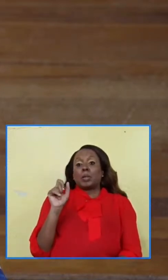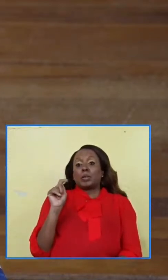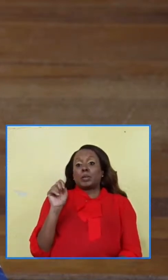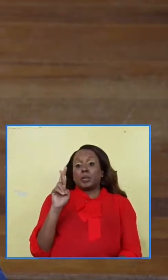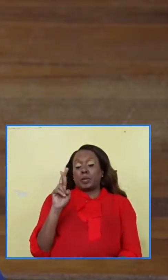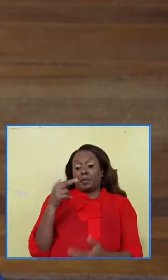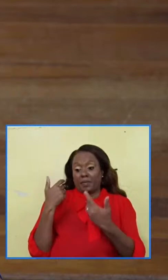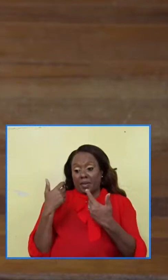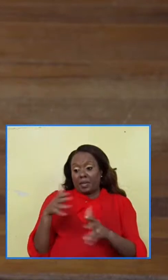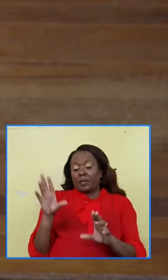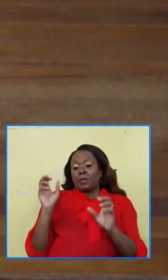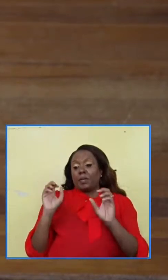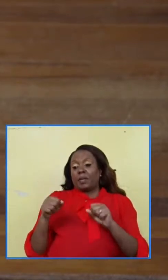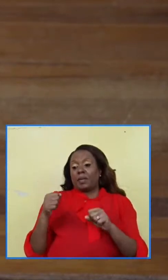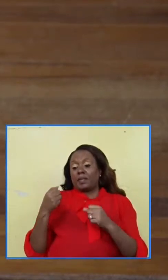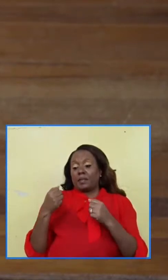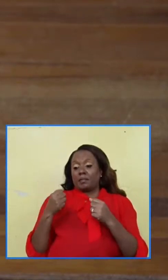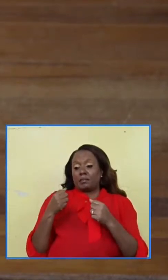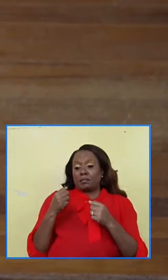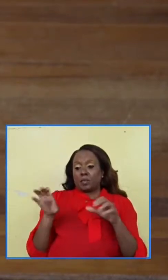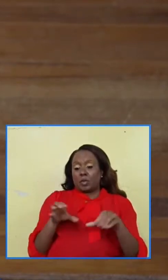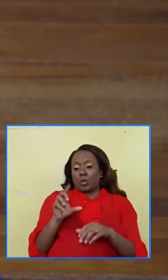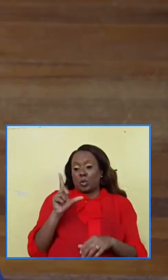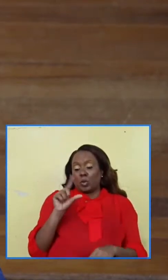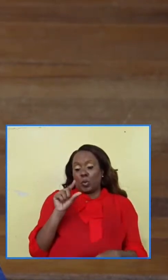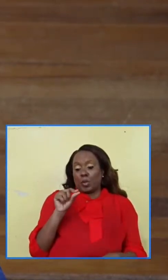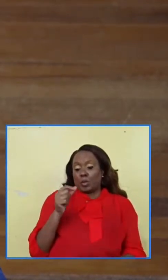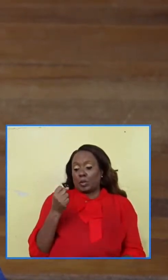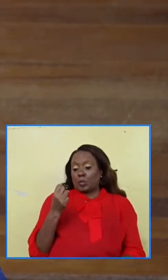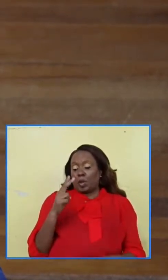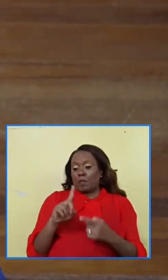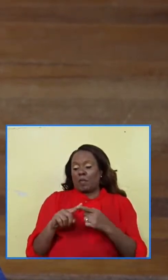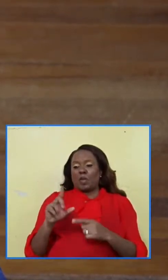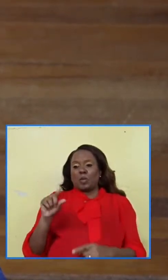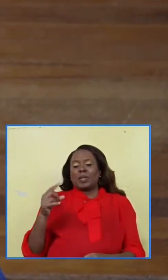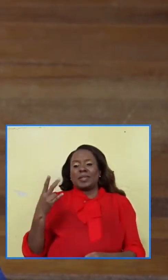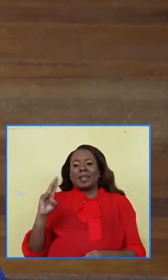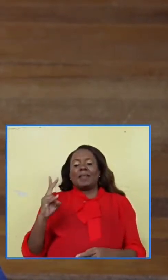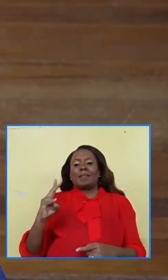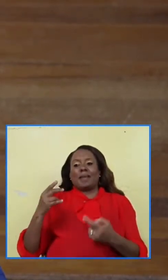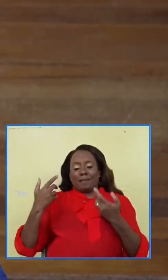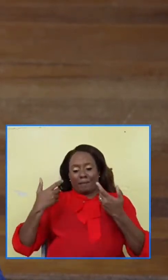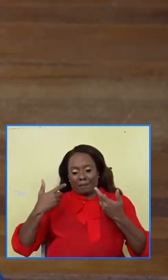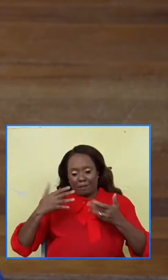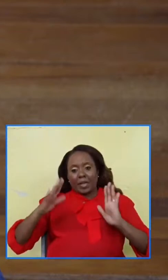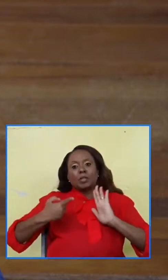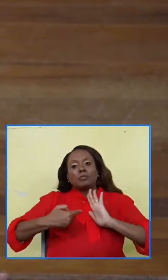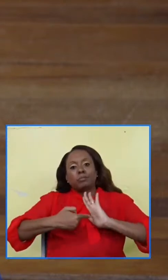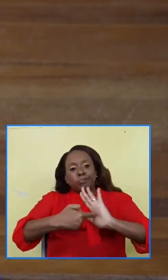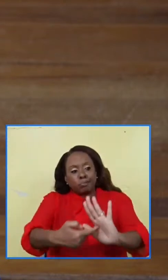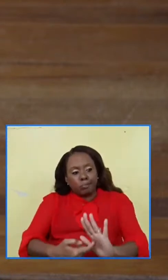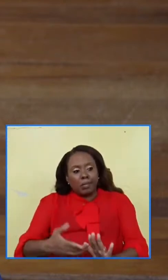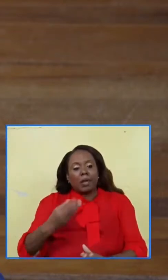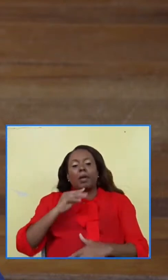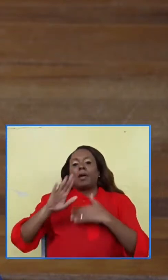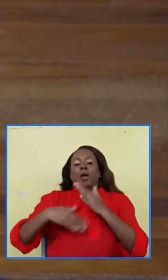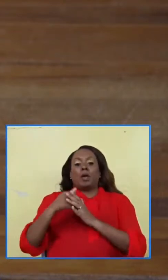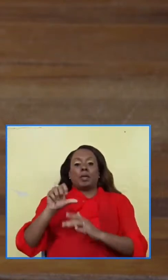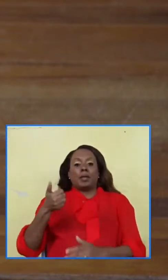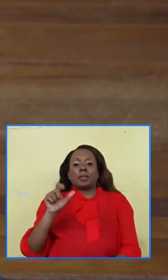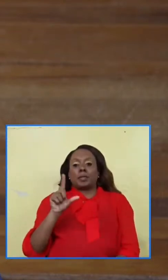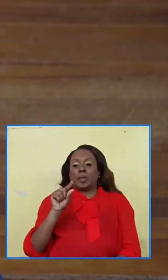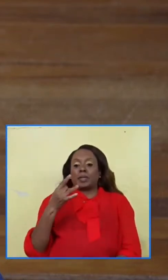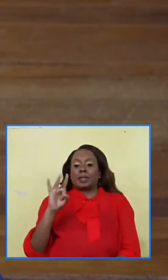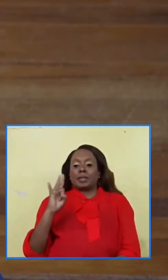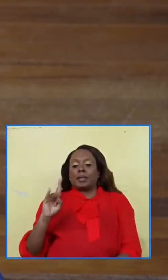for 2012 through to 2017 by the end of this year, and all the others, which is 2018